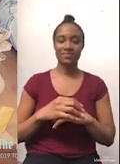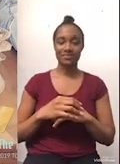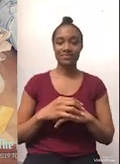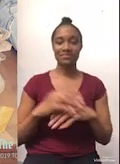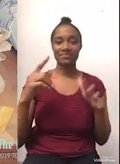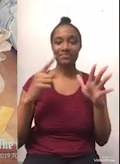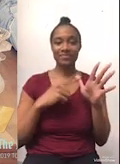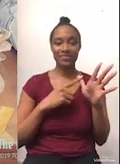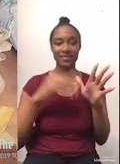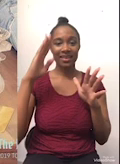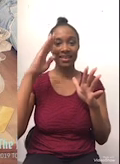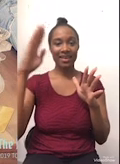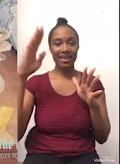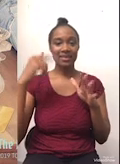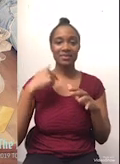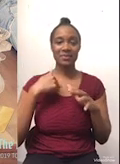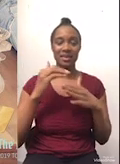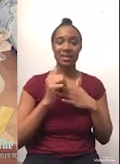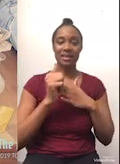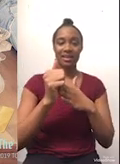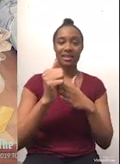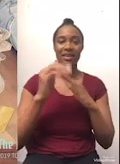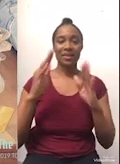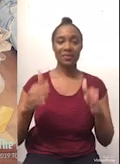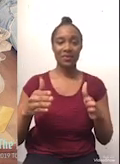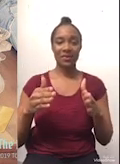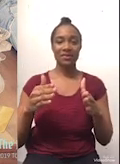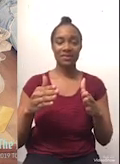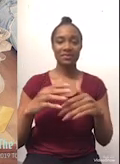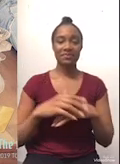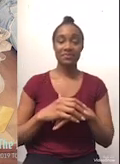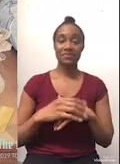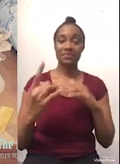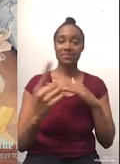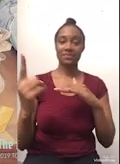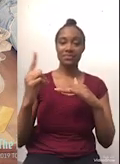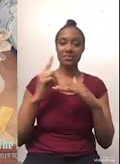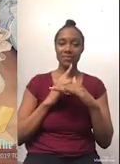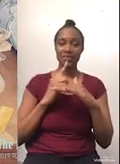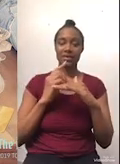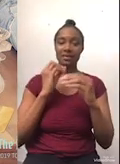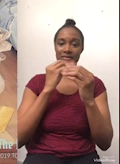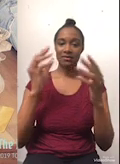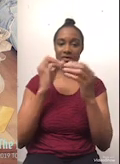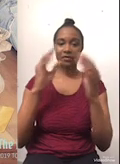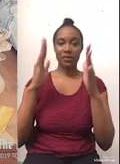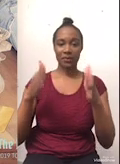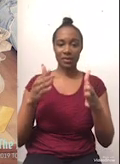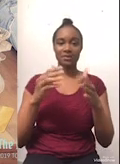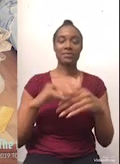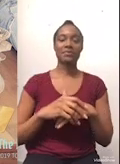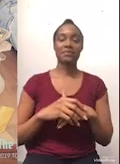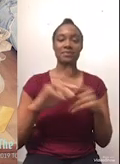Hello, this is Jinu. I am the banjang and spokesperson of Uptension. Kun, Hello